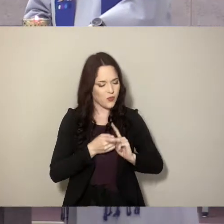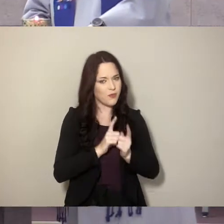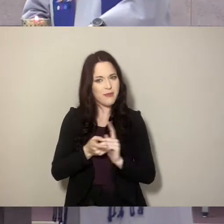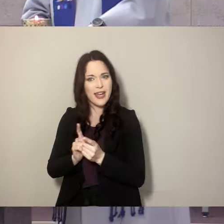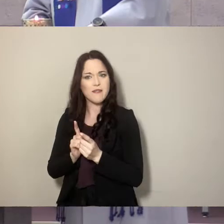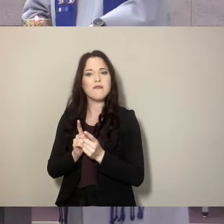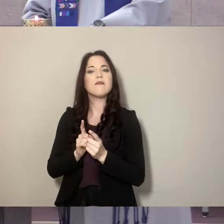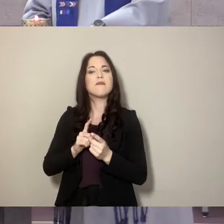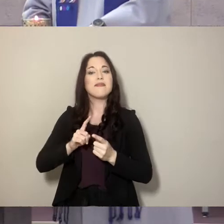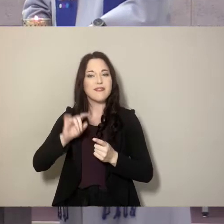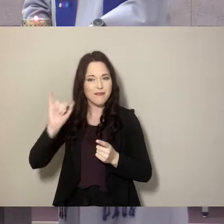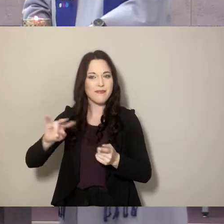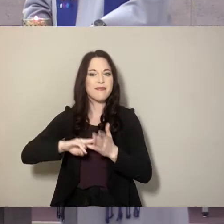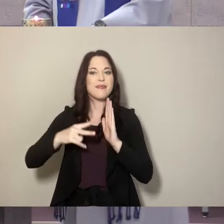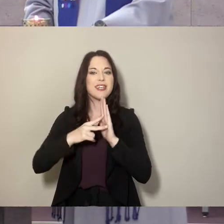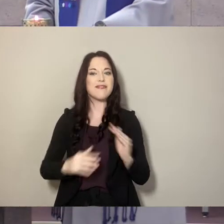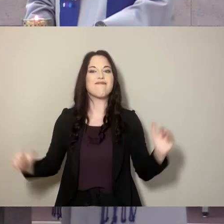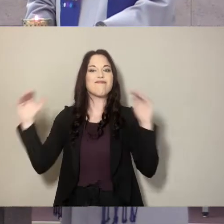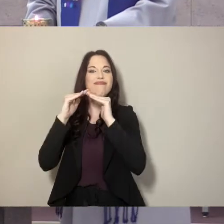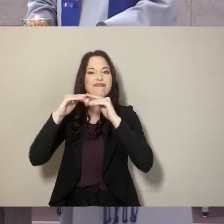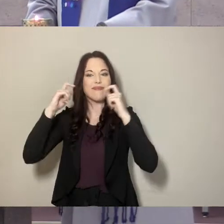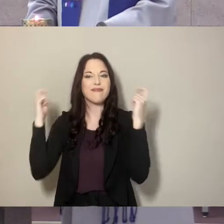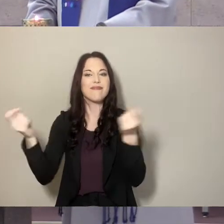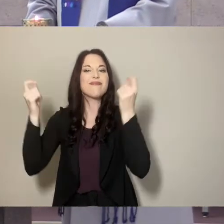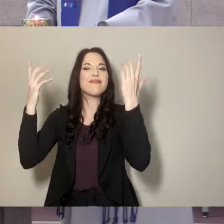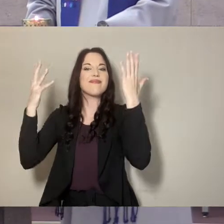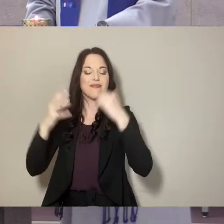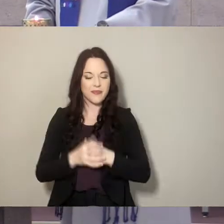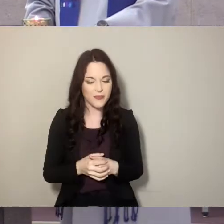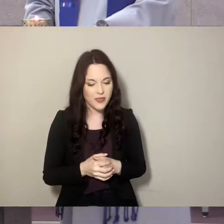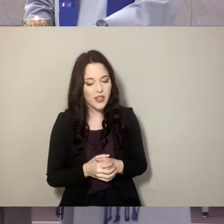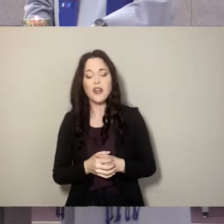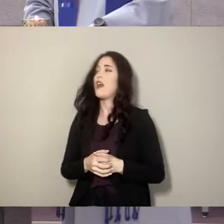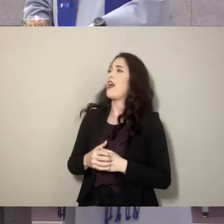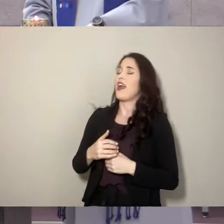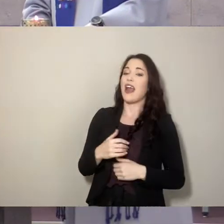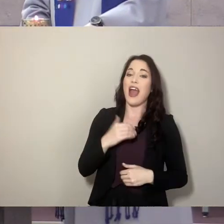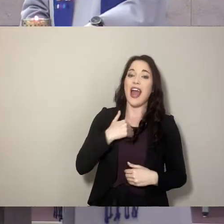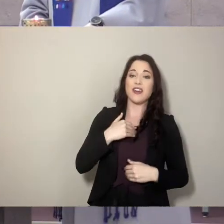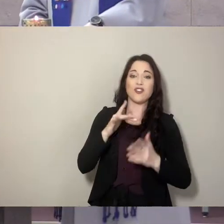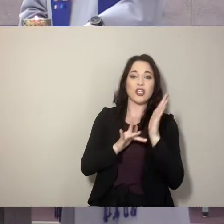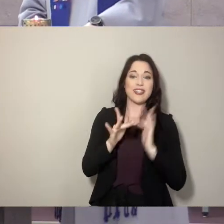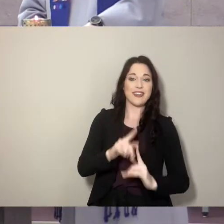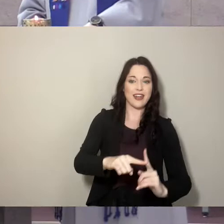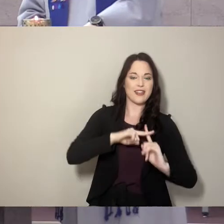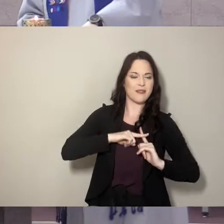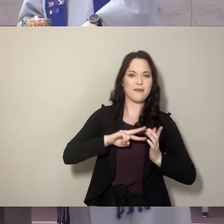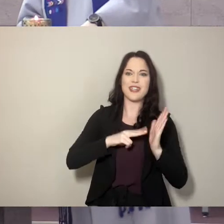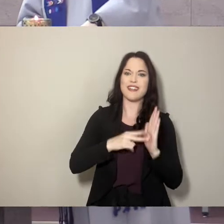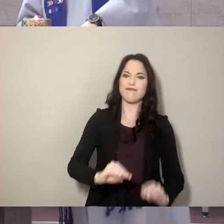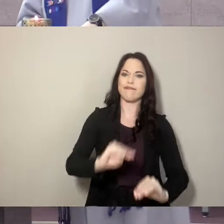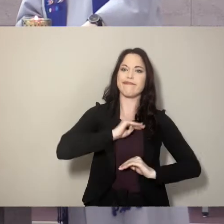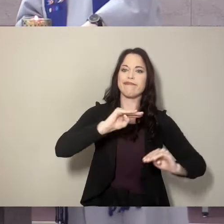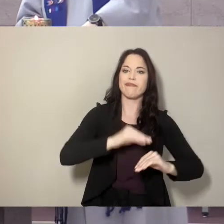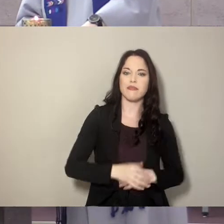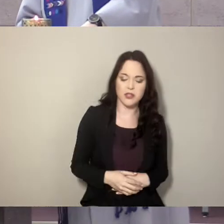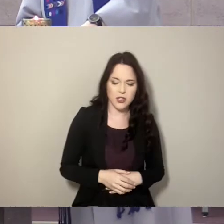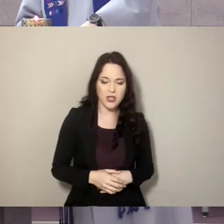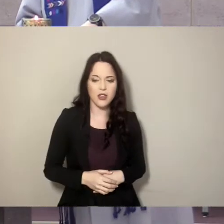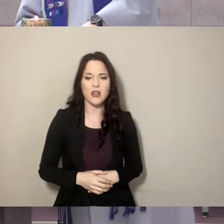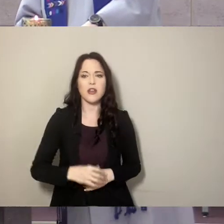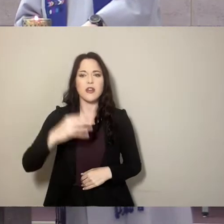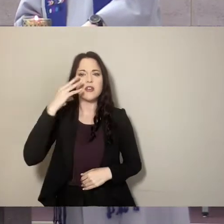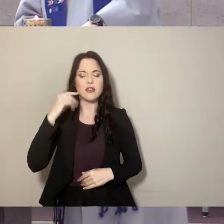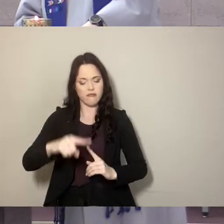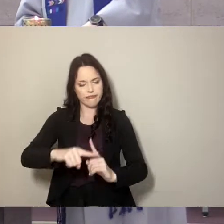soul is the victorious soul. That to have nothing is to possess all. That to bear the cross is to